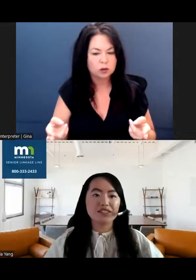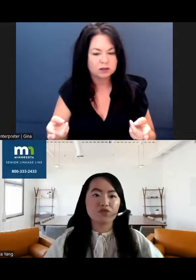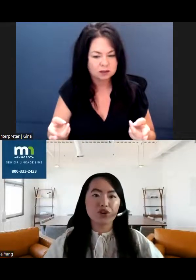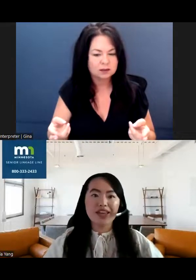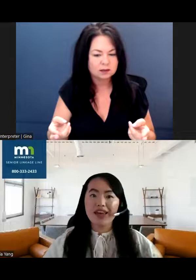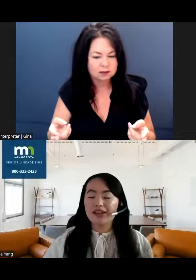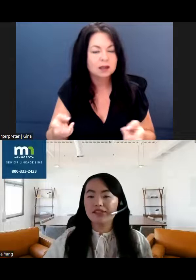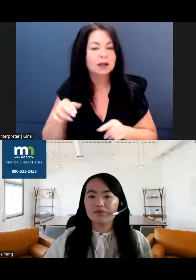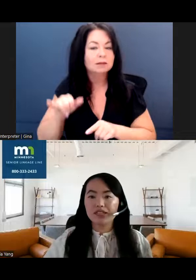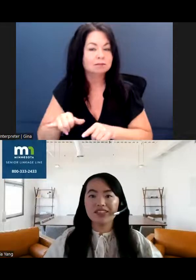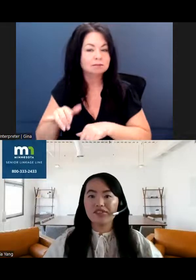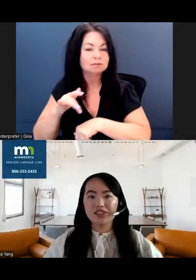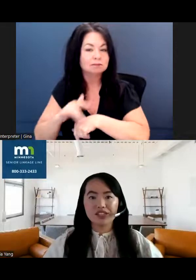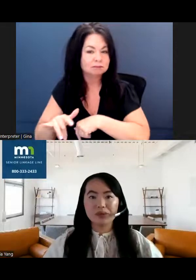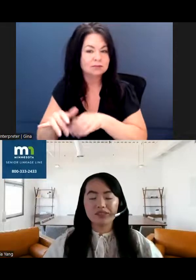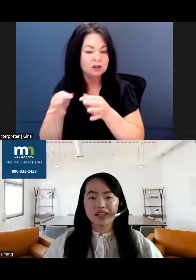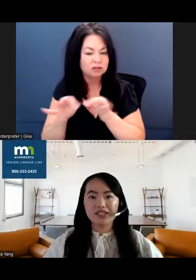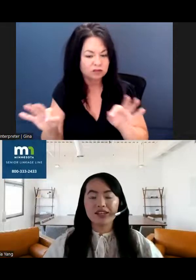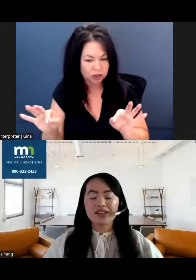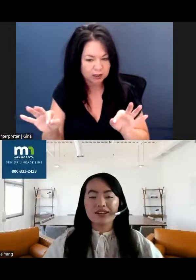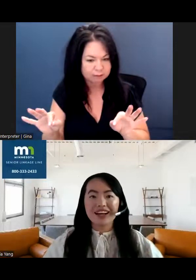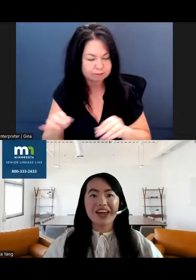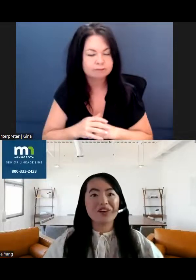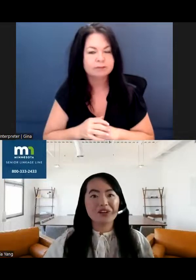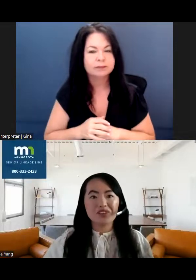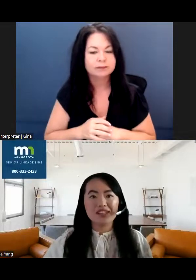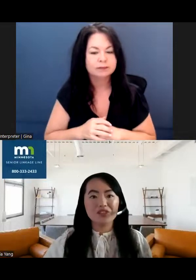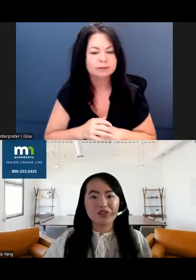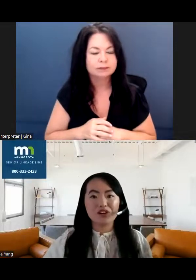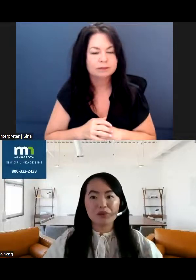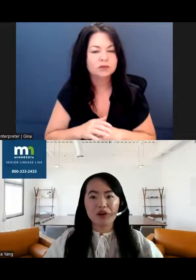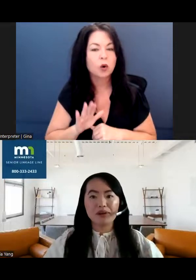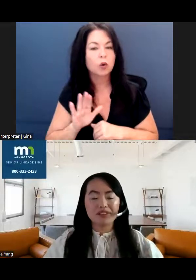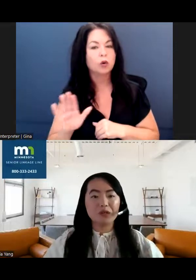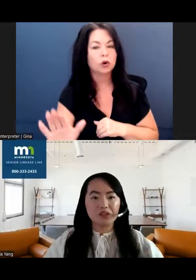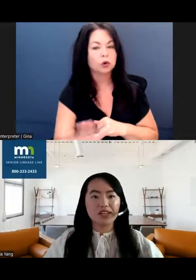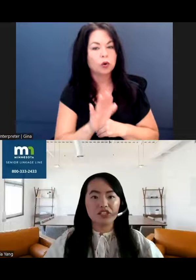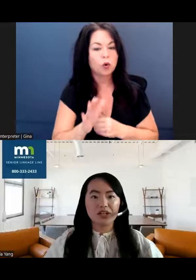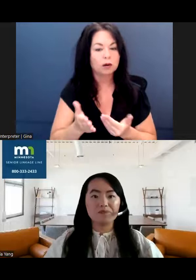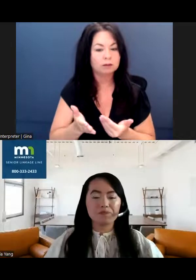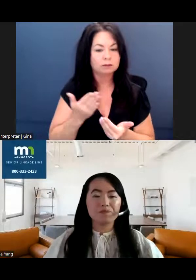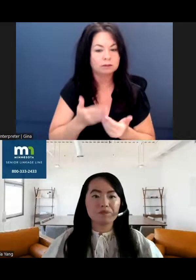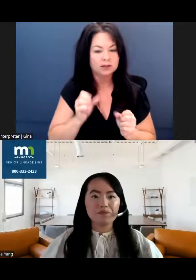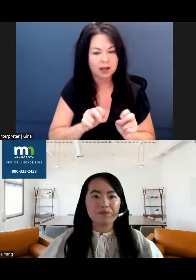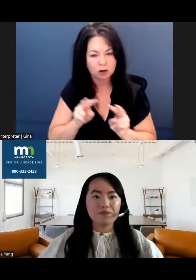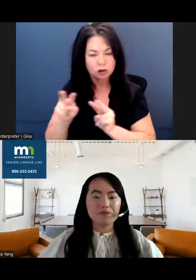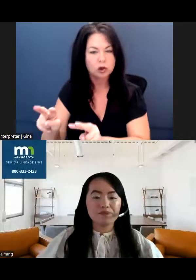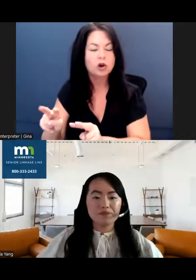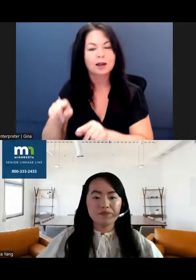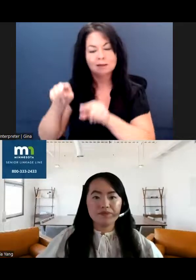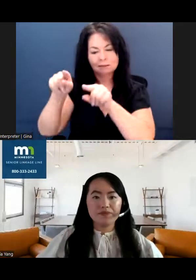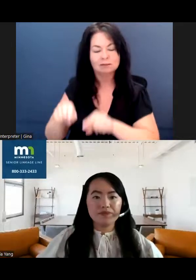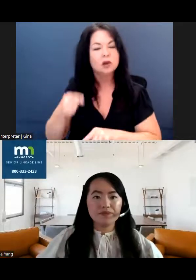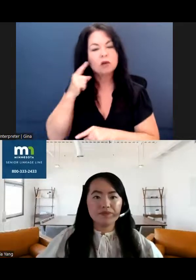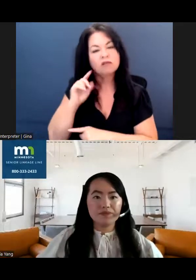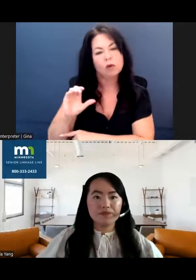again, it is free, and please navigate to this website at your convenience to learn more about the Senior LinkAgeLine.